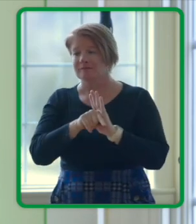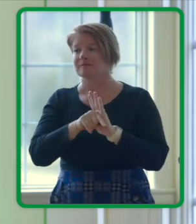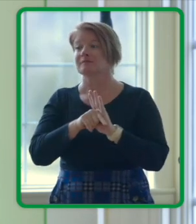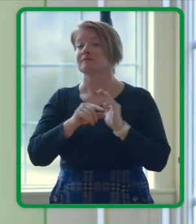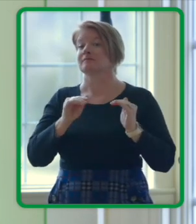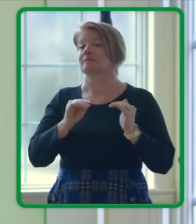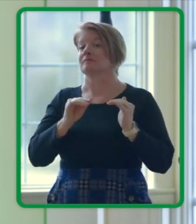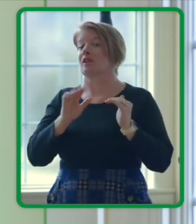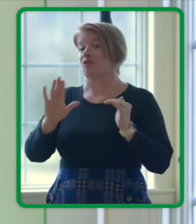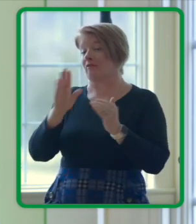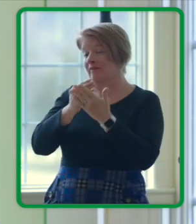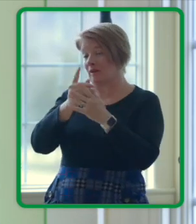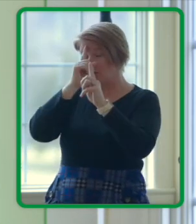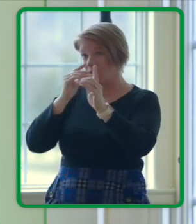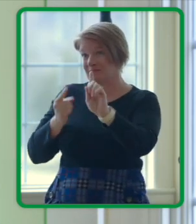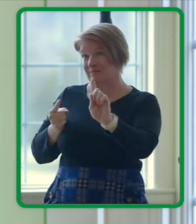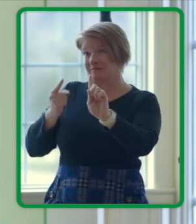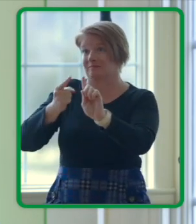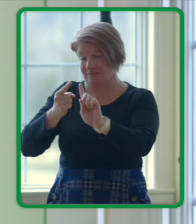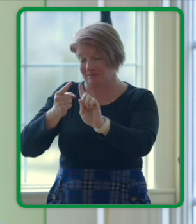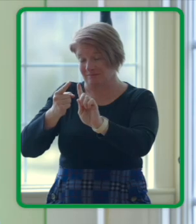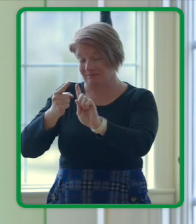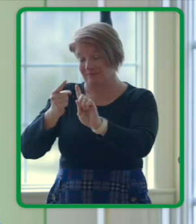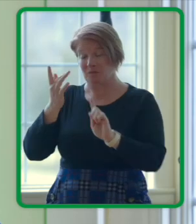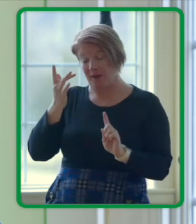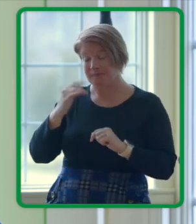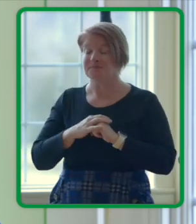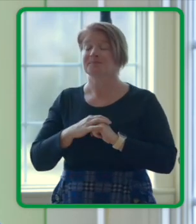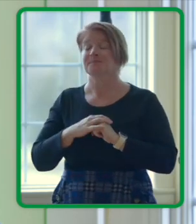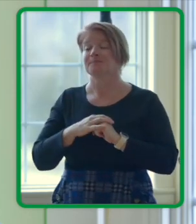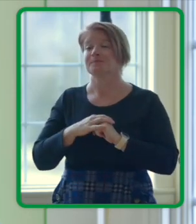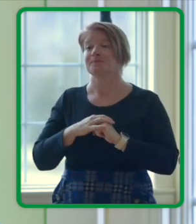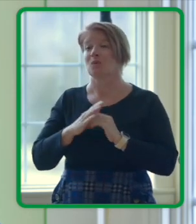to their financial goals thanks to over